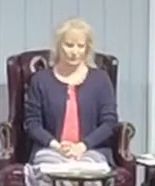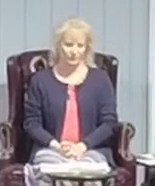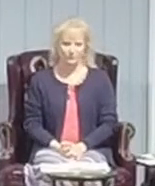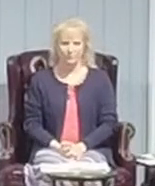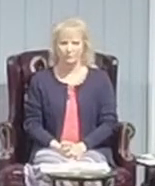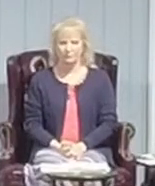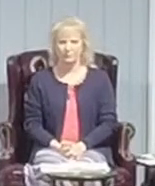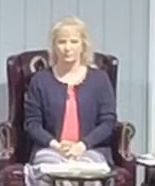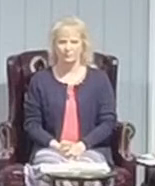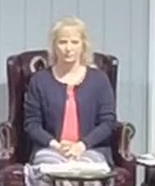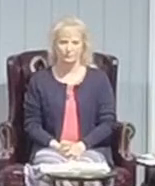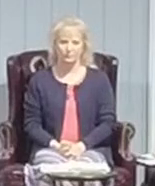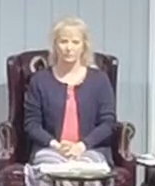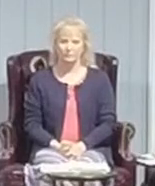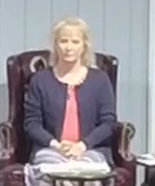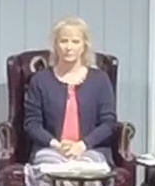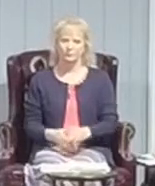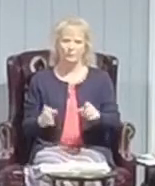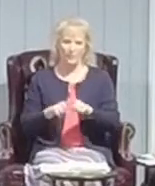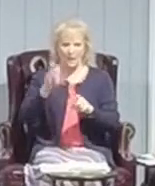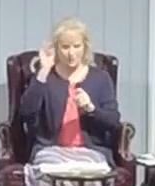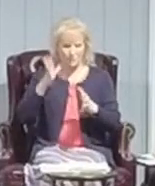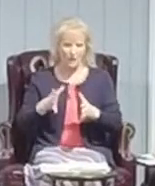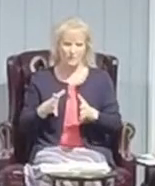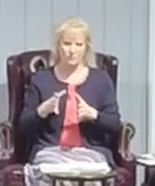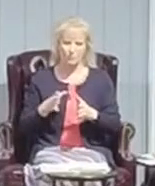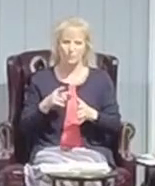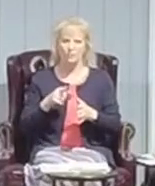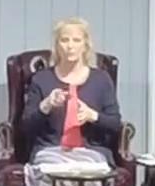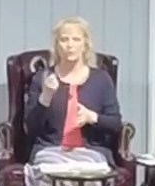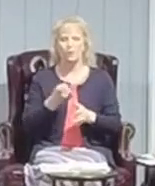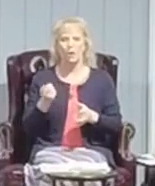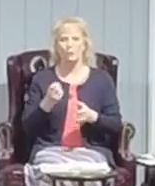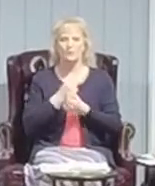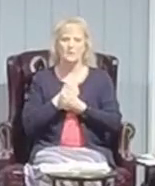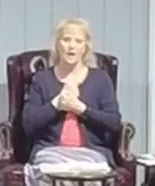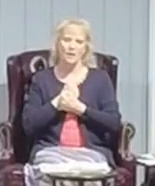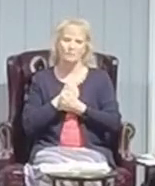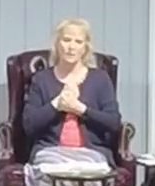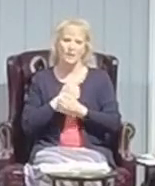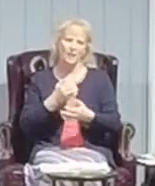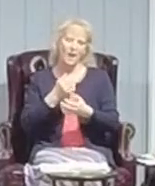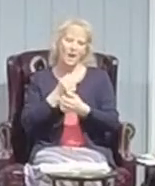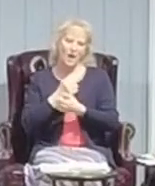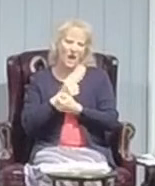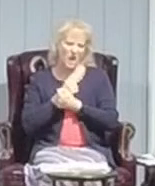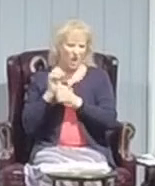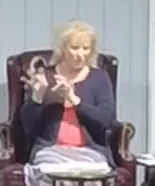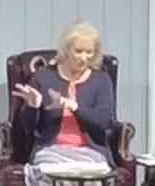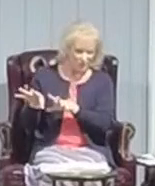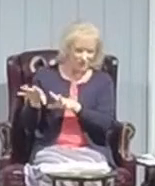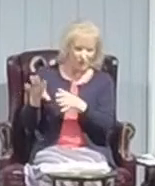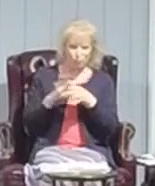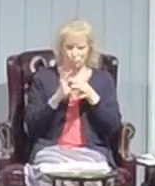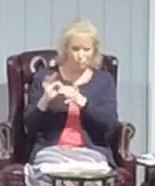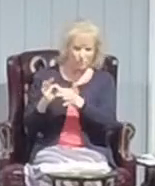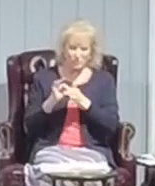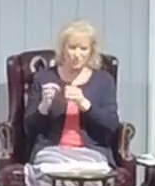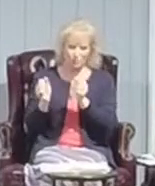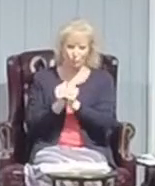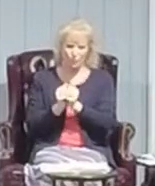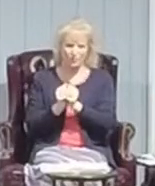you know, as a pastor, you always have a love-hate relationship with the guys who do the sound. I don't know what the story is there, but